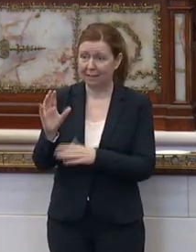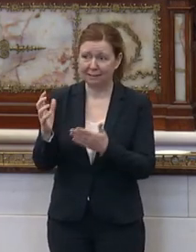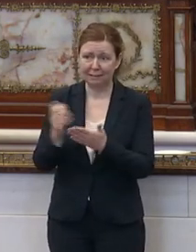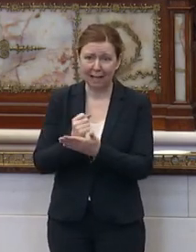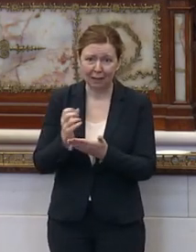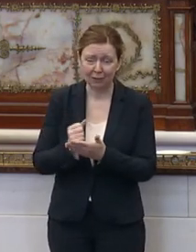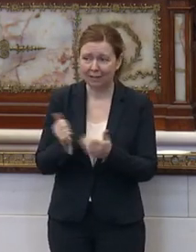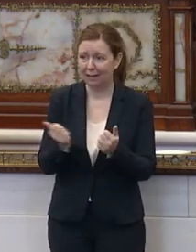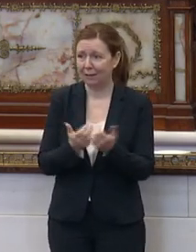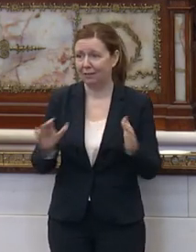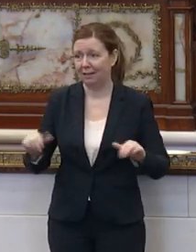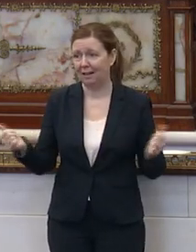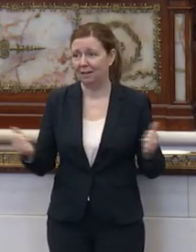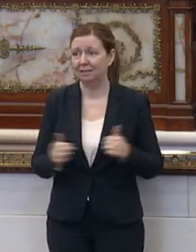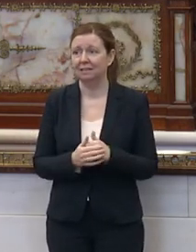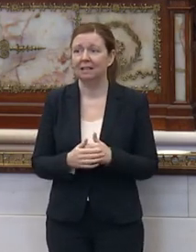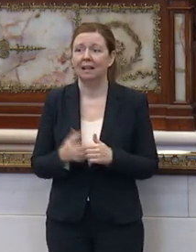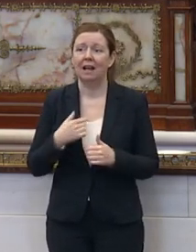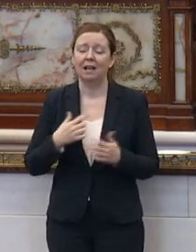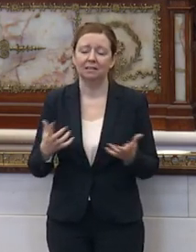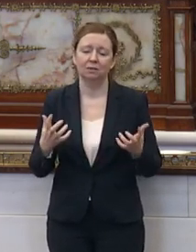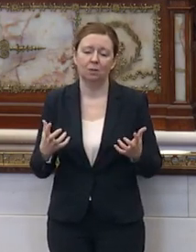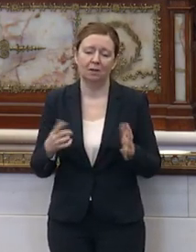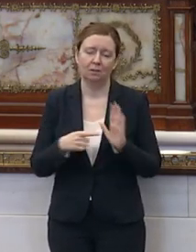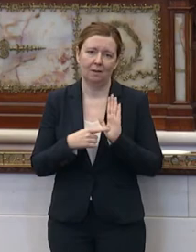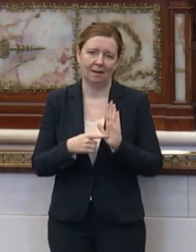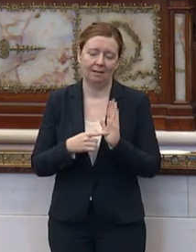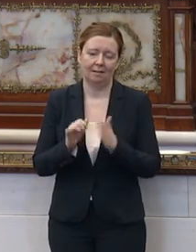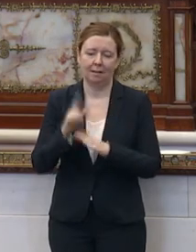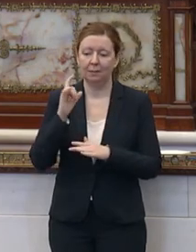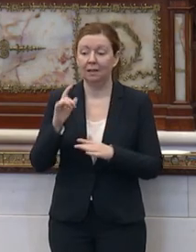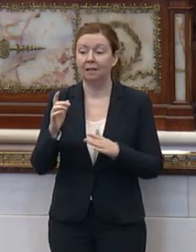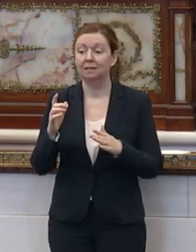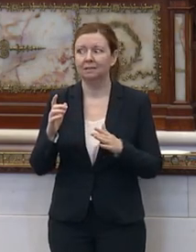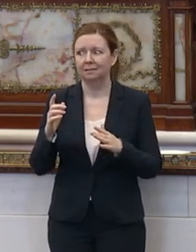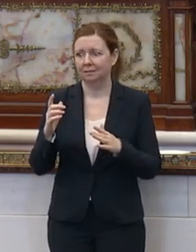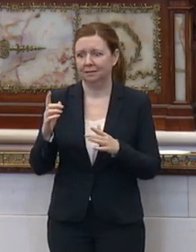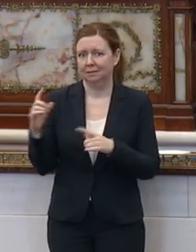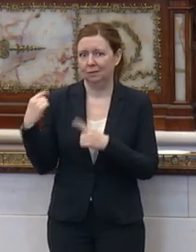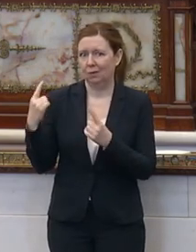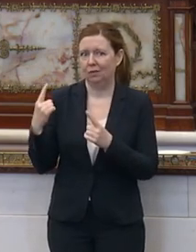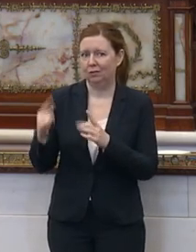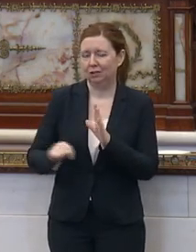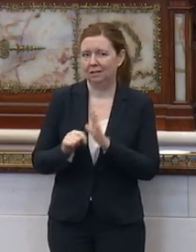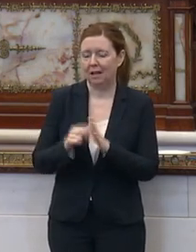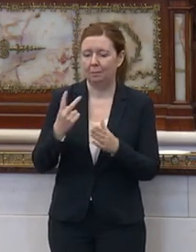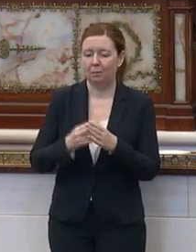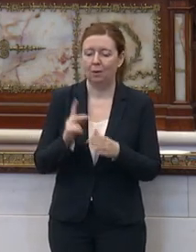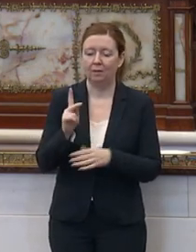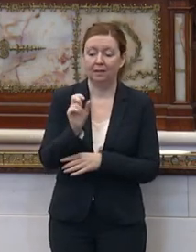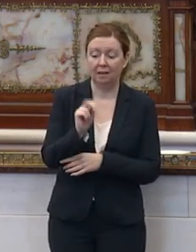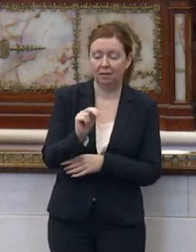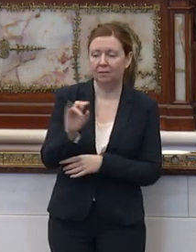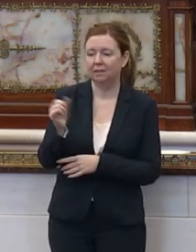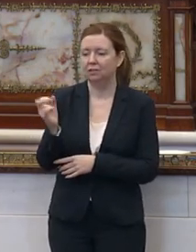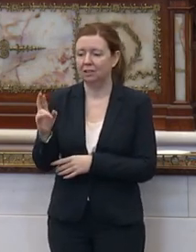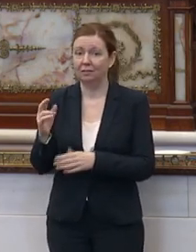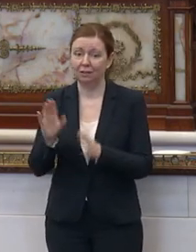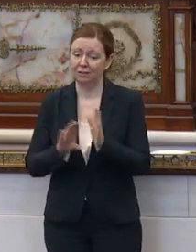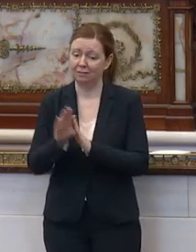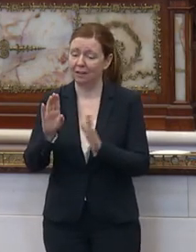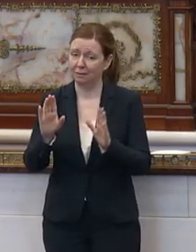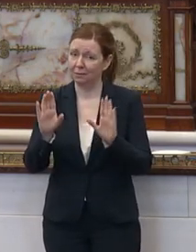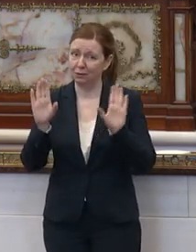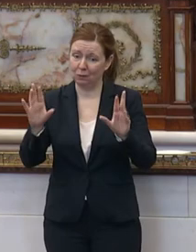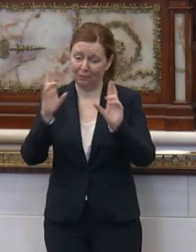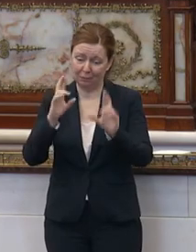salary and everything else. And I just wanted to highlight that because over time, both Kelvin and Jennifer developed a great